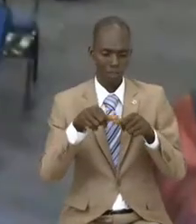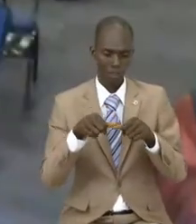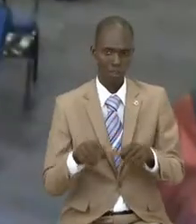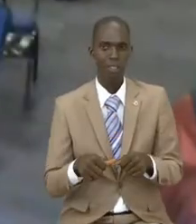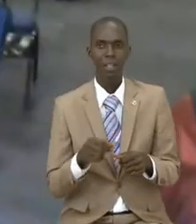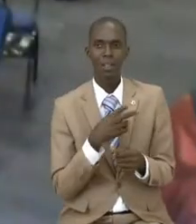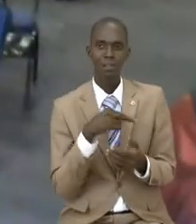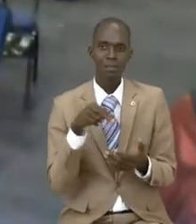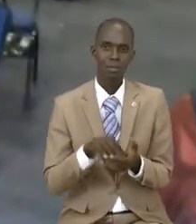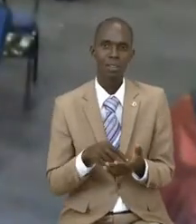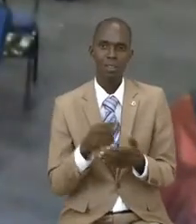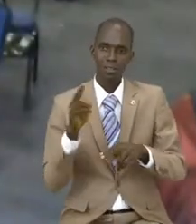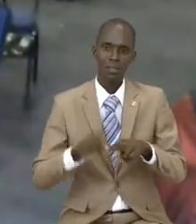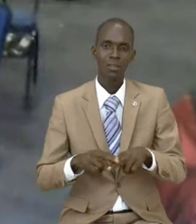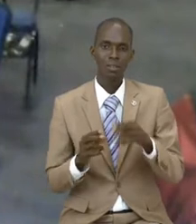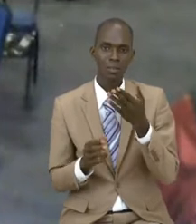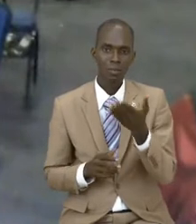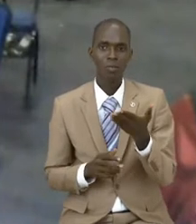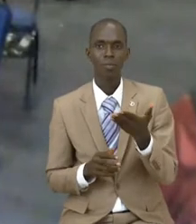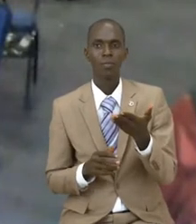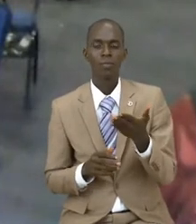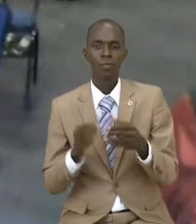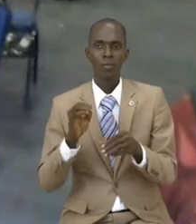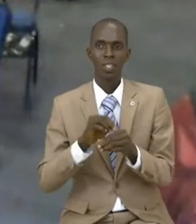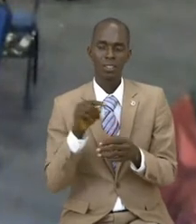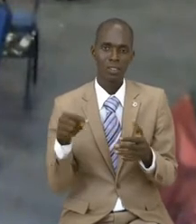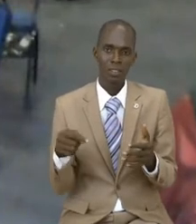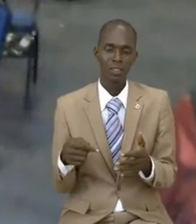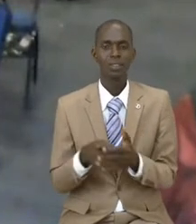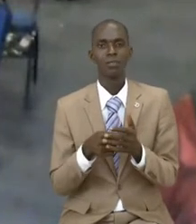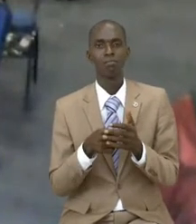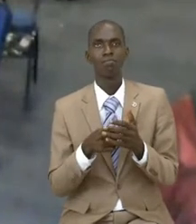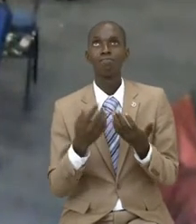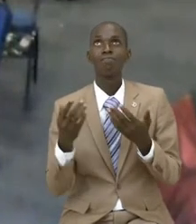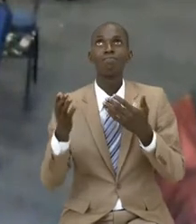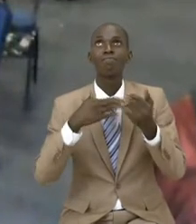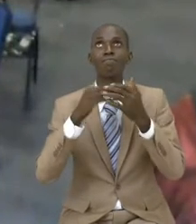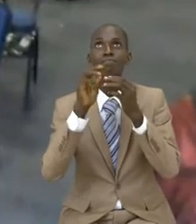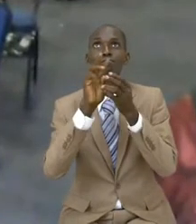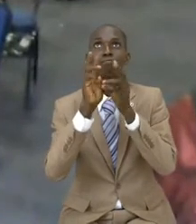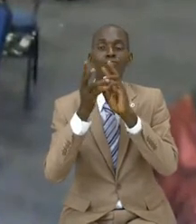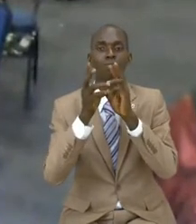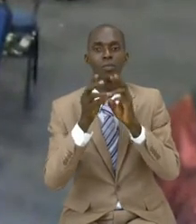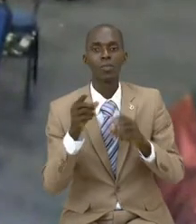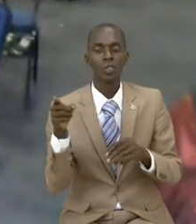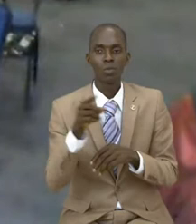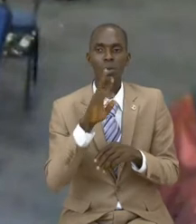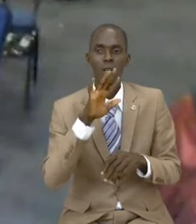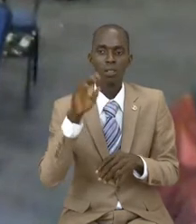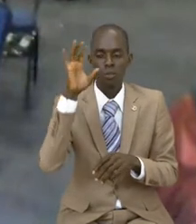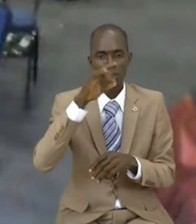and sit there in this weather, in this condition, you are looking for